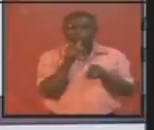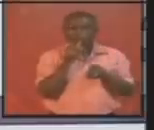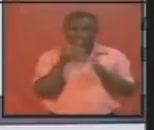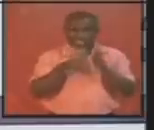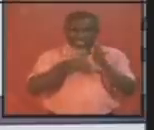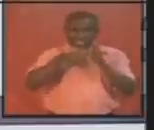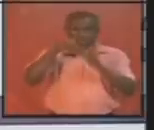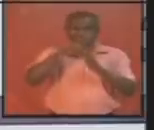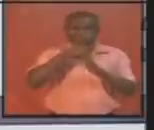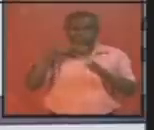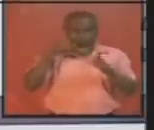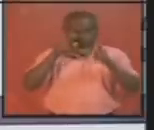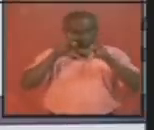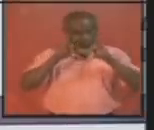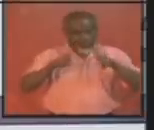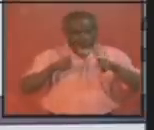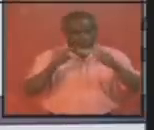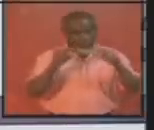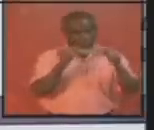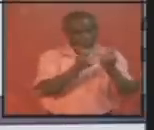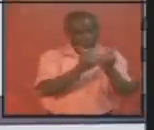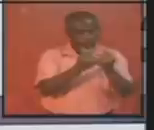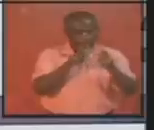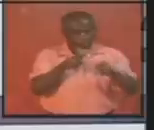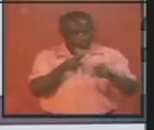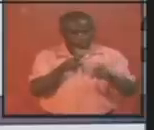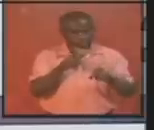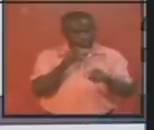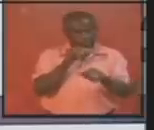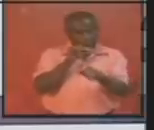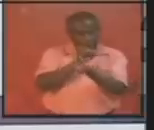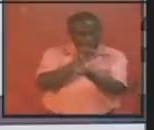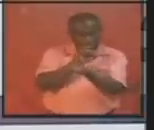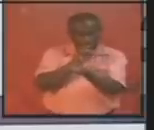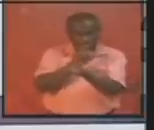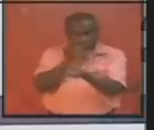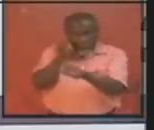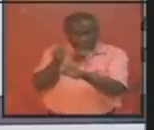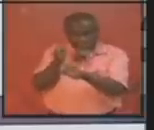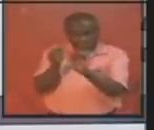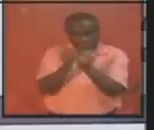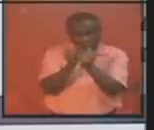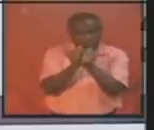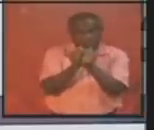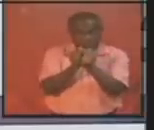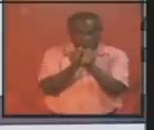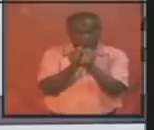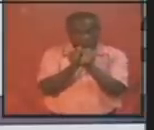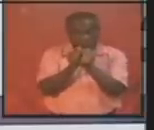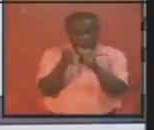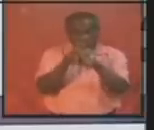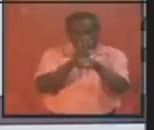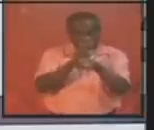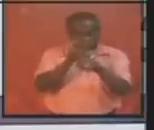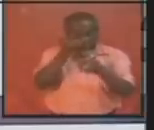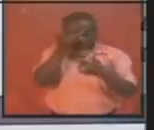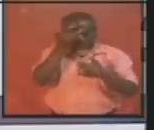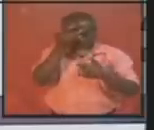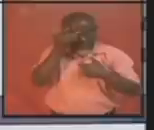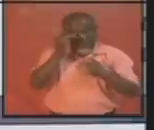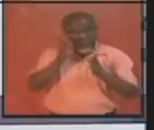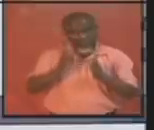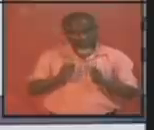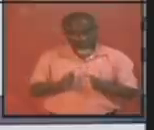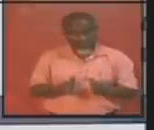illness, and high-exposure individuals, meaning frontline staff and individuals that are going to